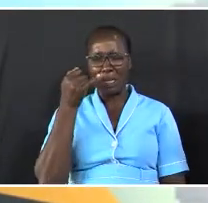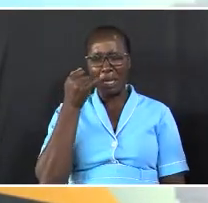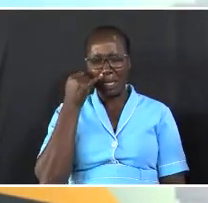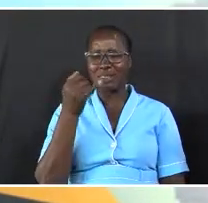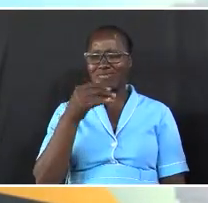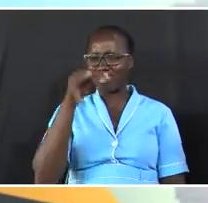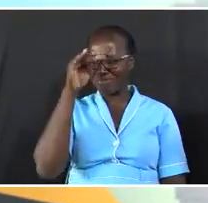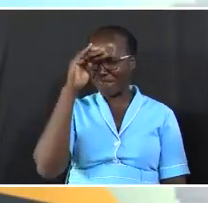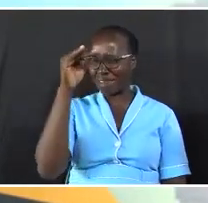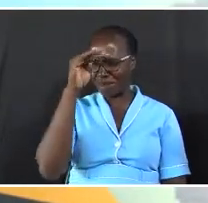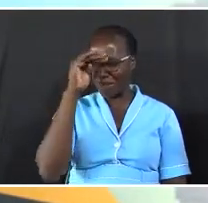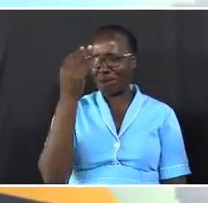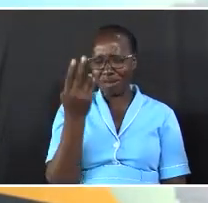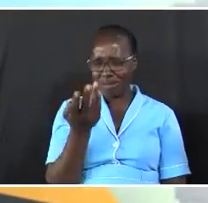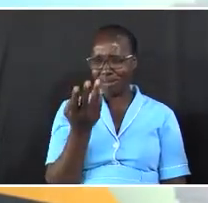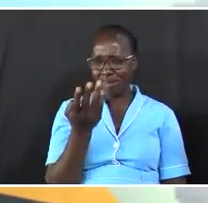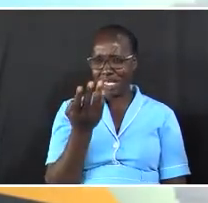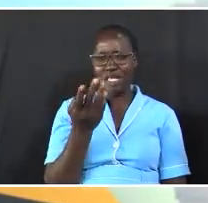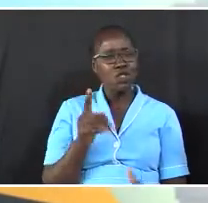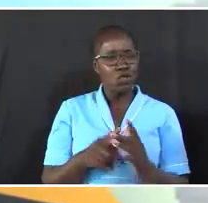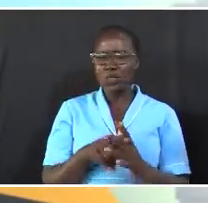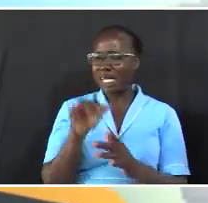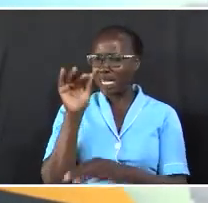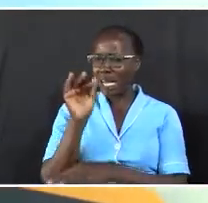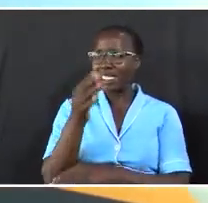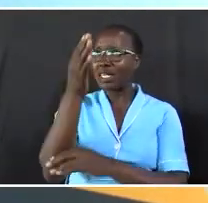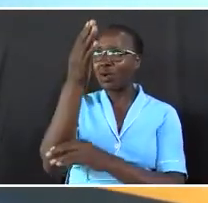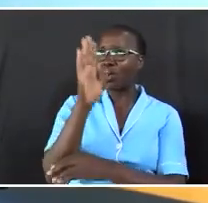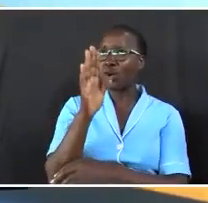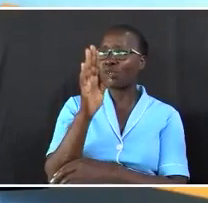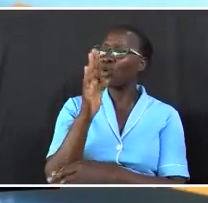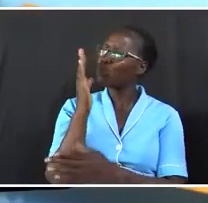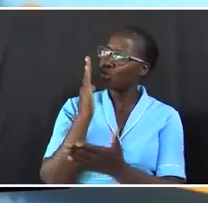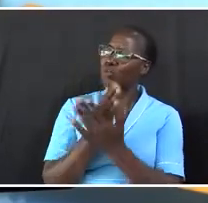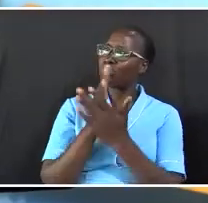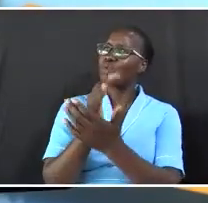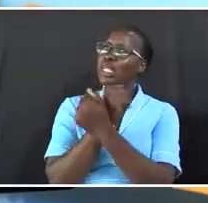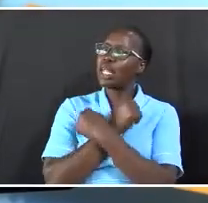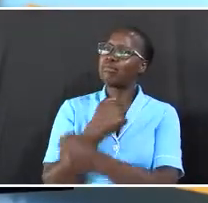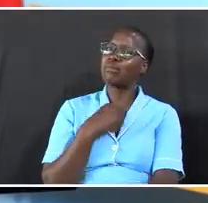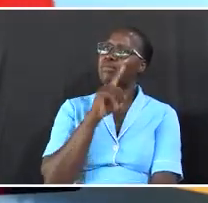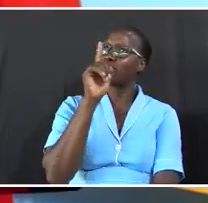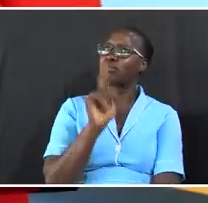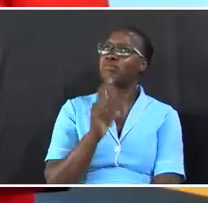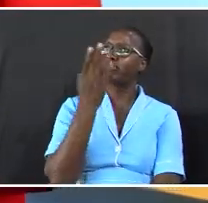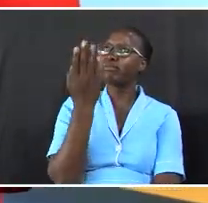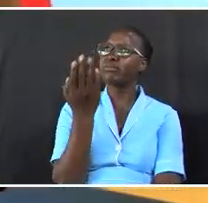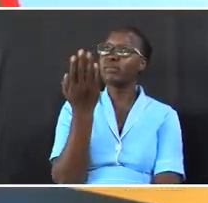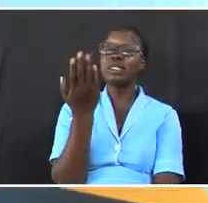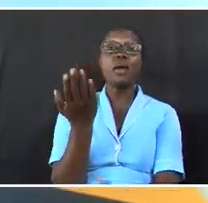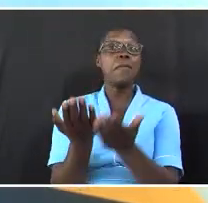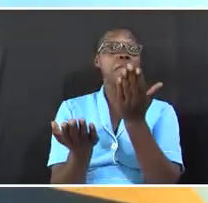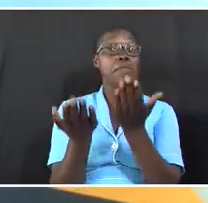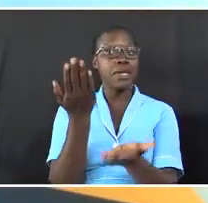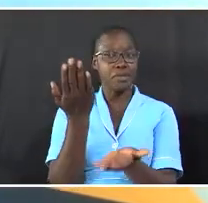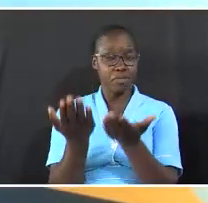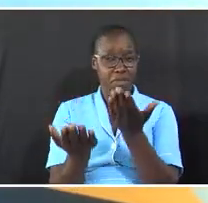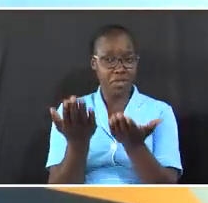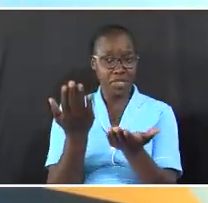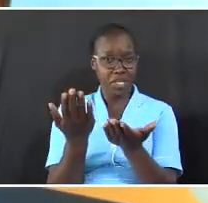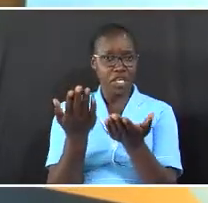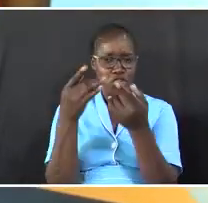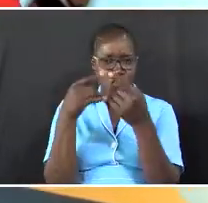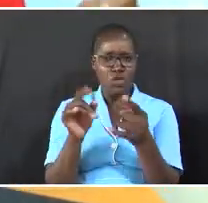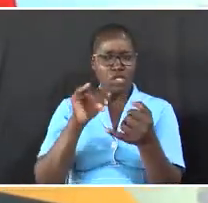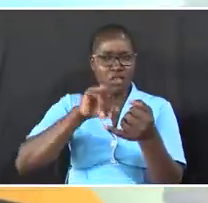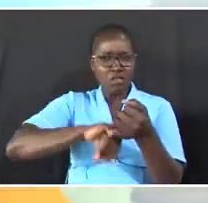going to alcoholism. And you begin to ask God, do you love me? Maybe you got